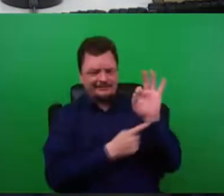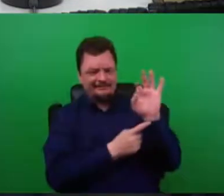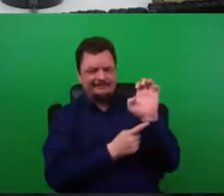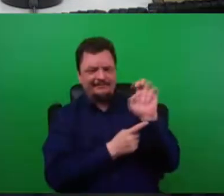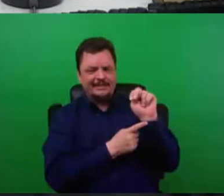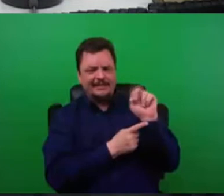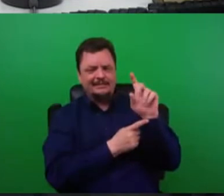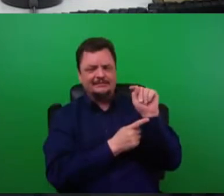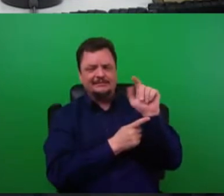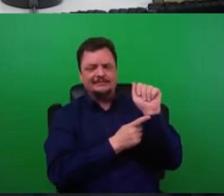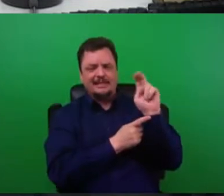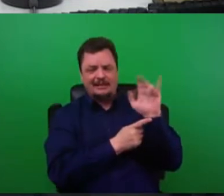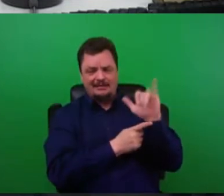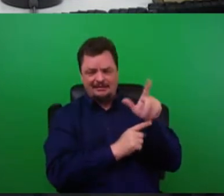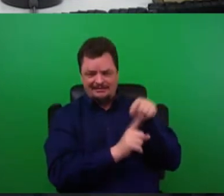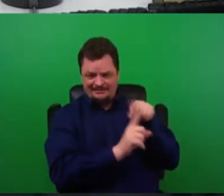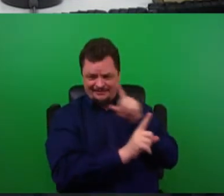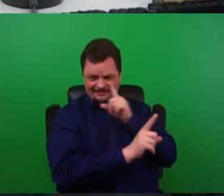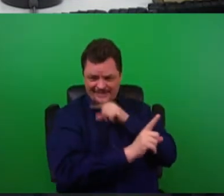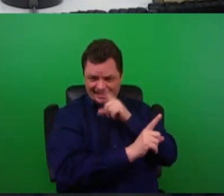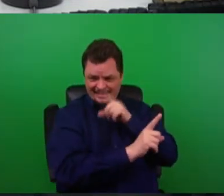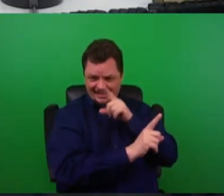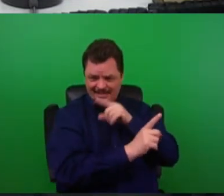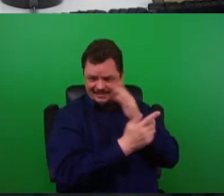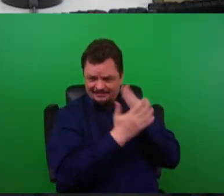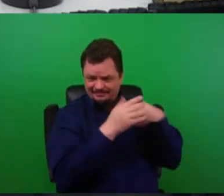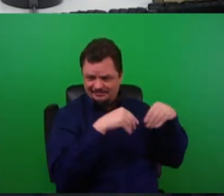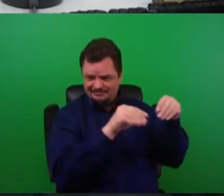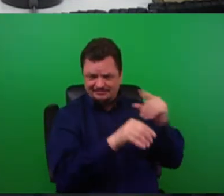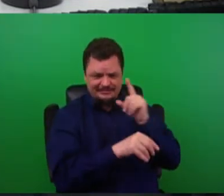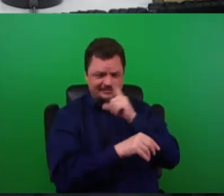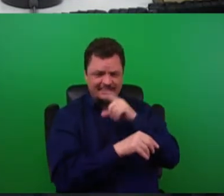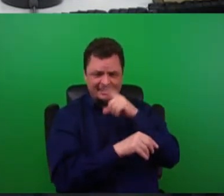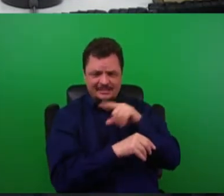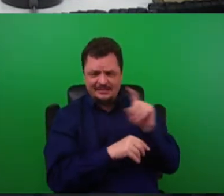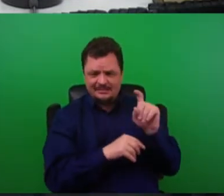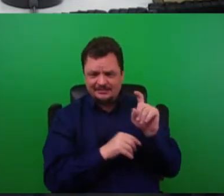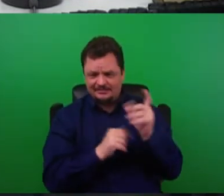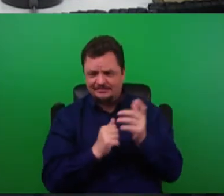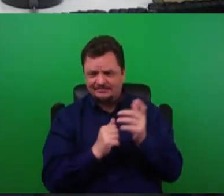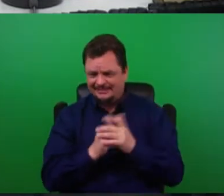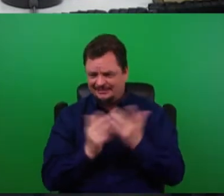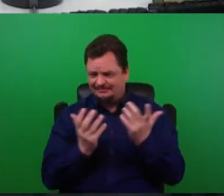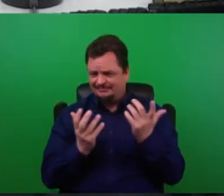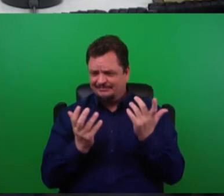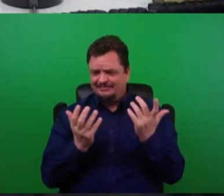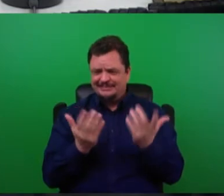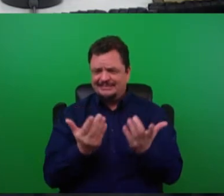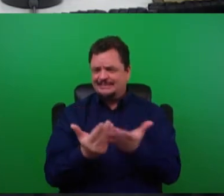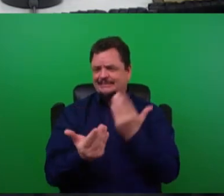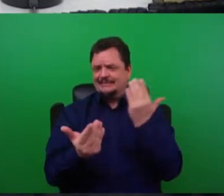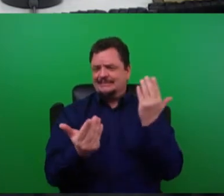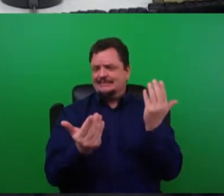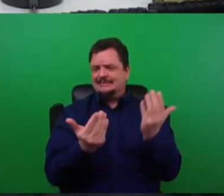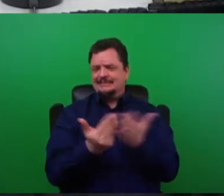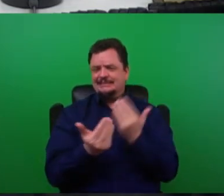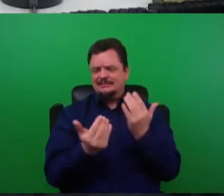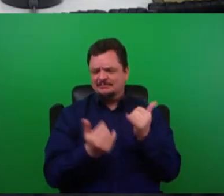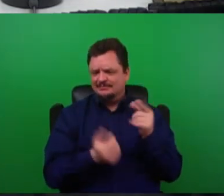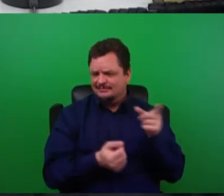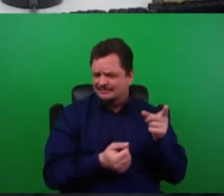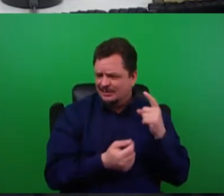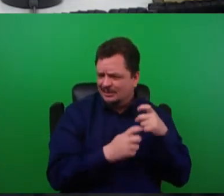synthetic, it's much more easier to put in with the illicit drugs. But that's what I recall from the